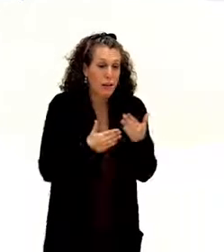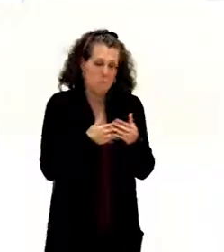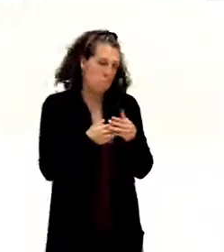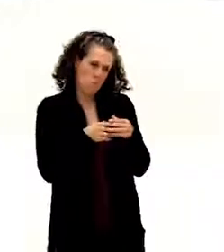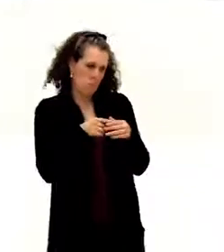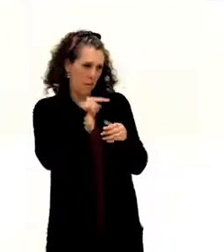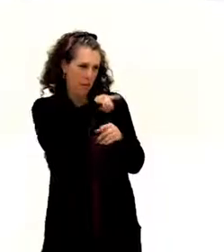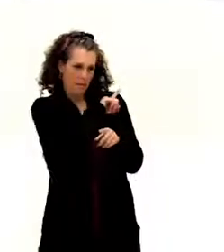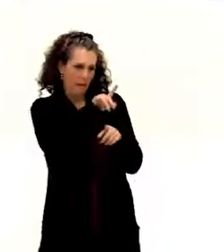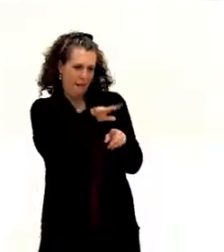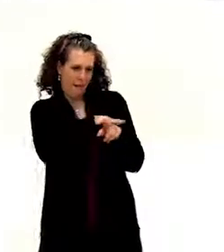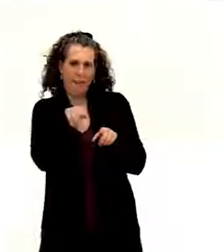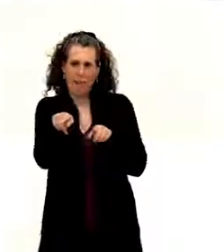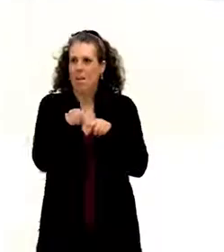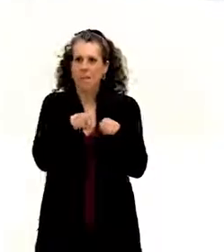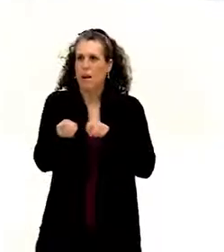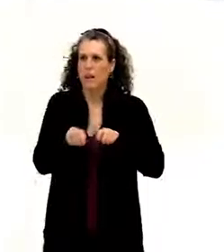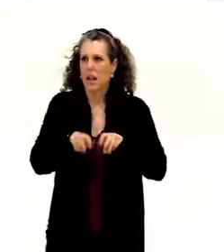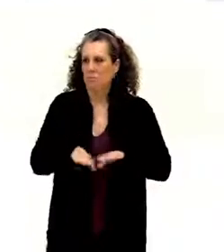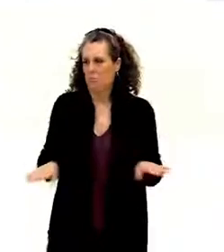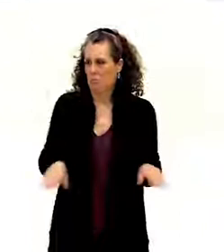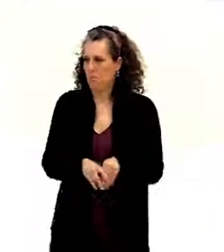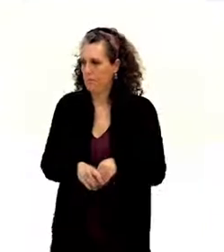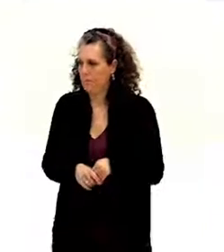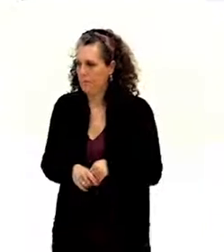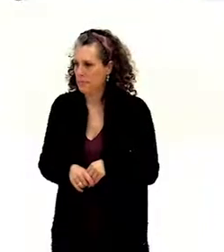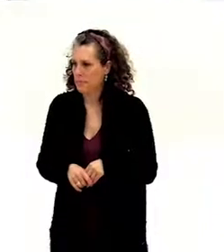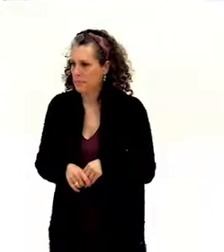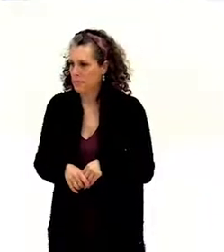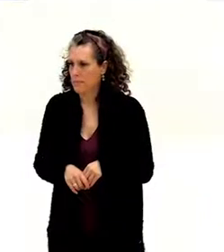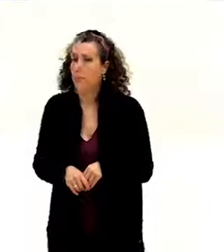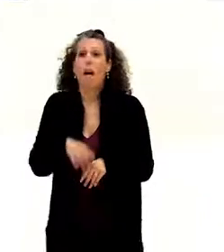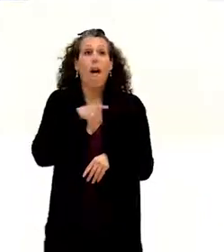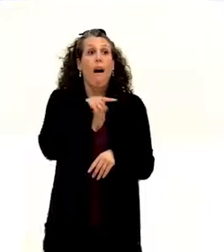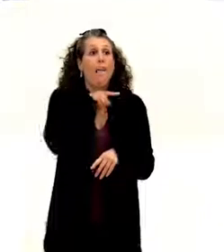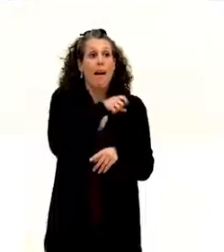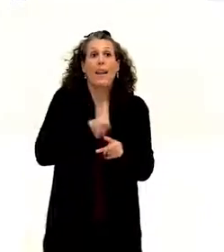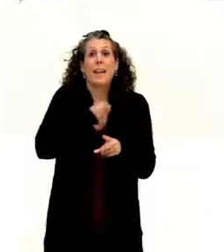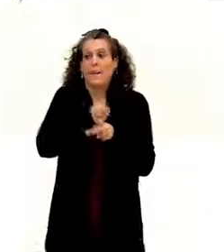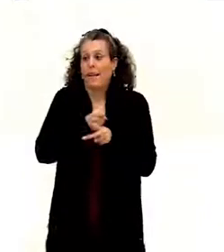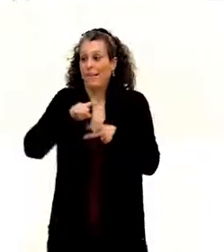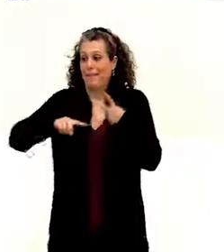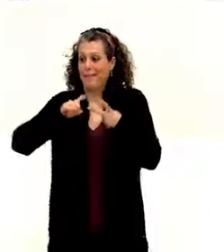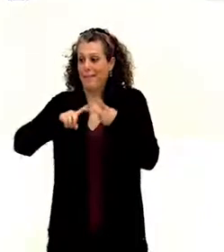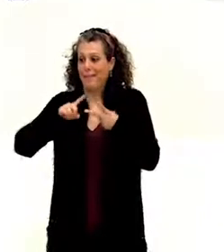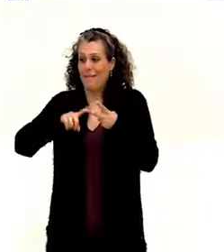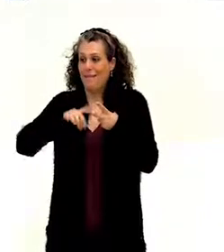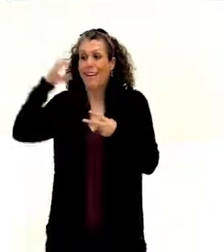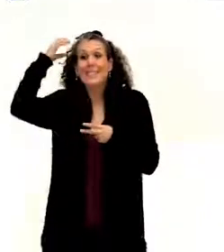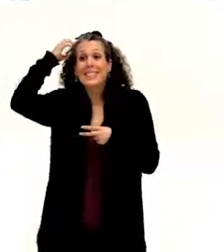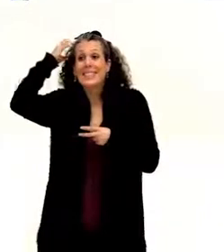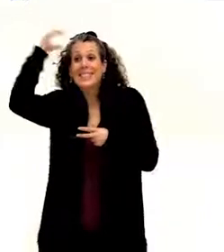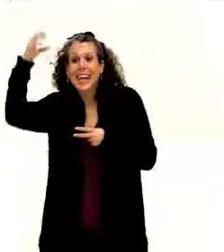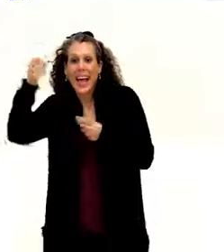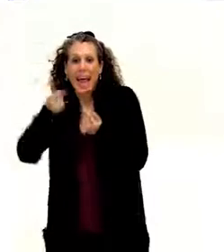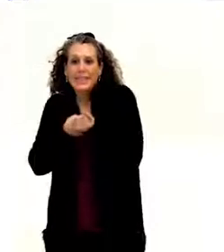that segment on the market. That also has another implication, that state aid regulation is